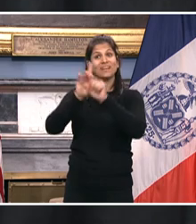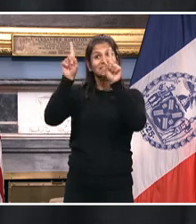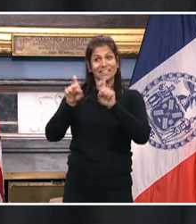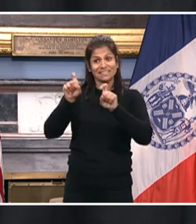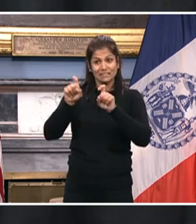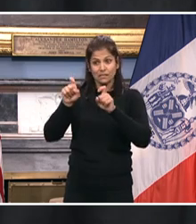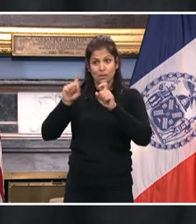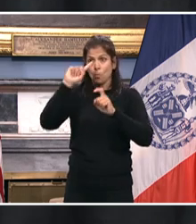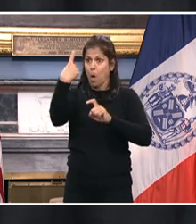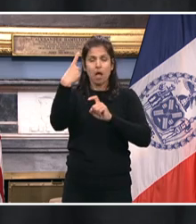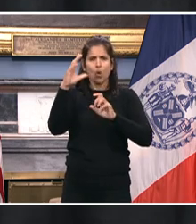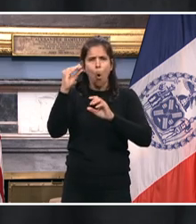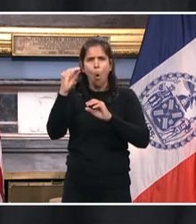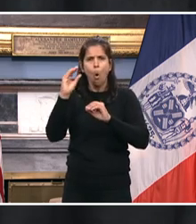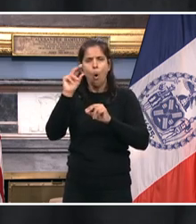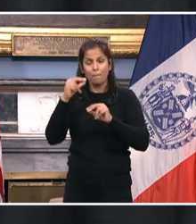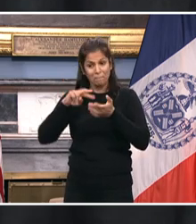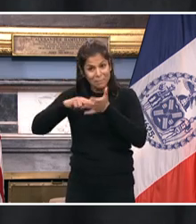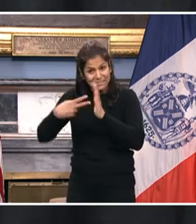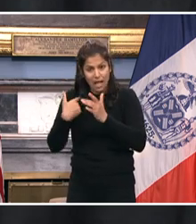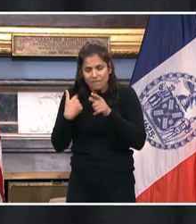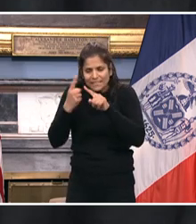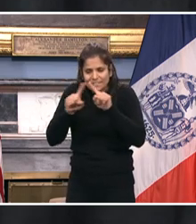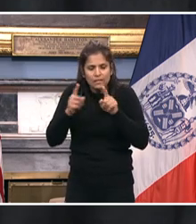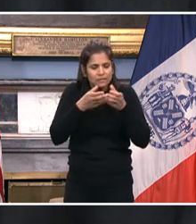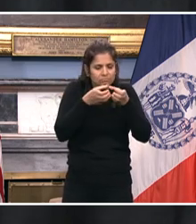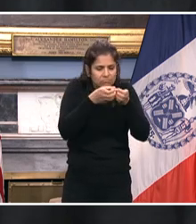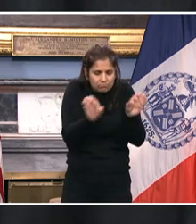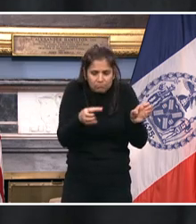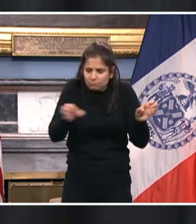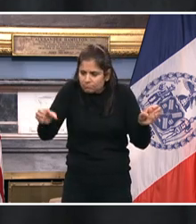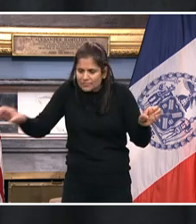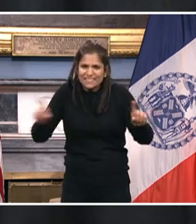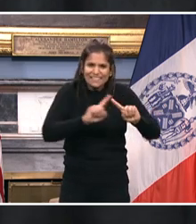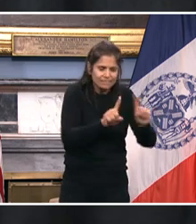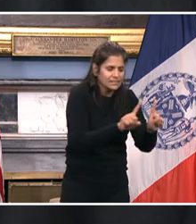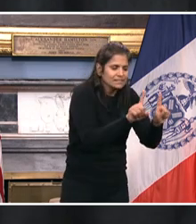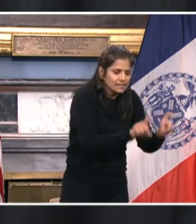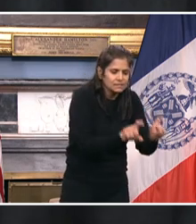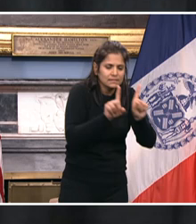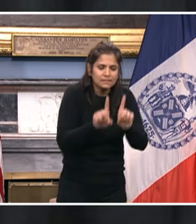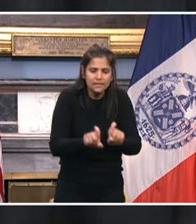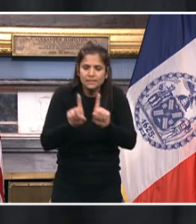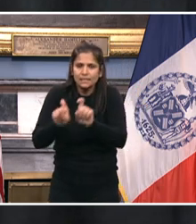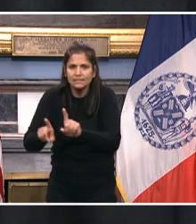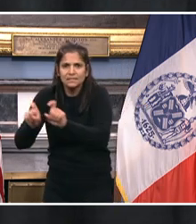now on the exact numbers to talk about how to get into that second phase. But,